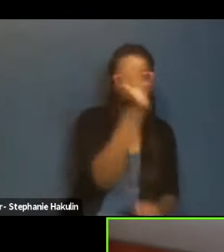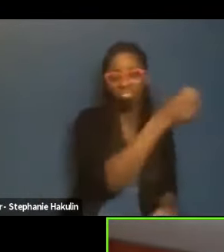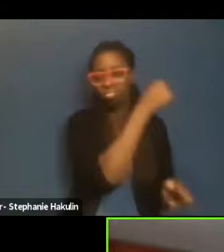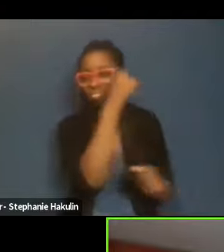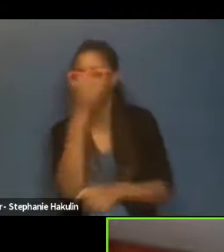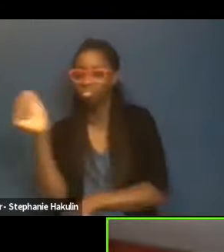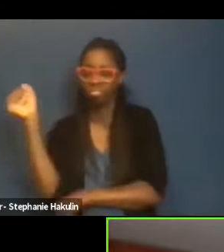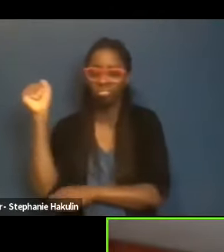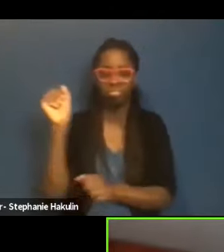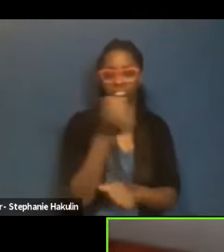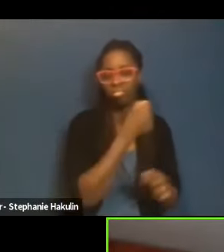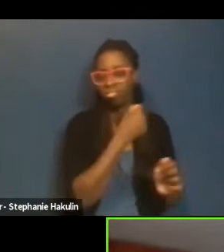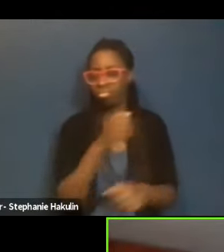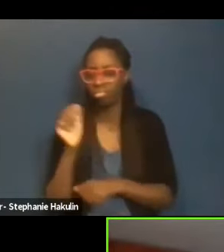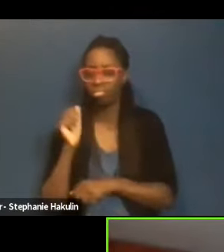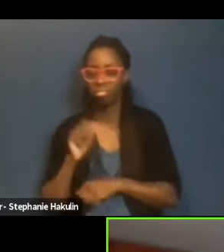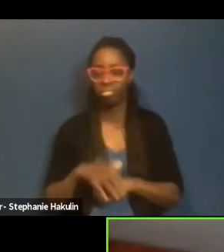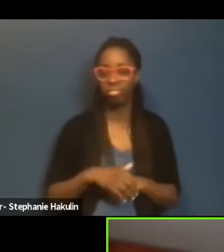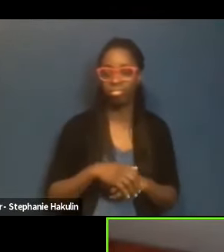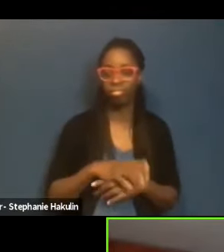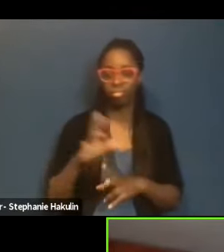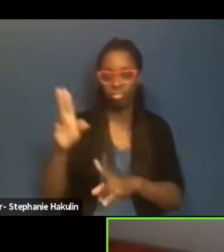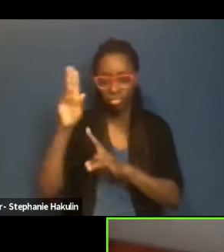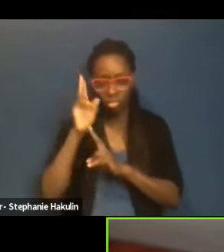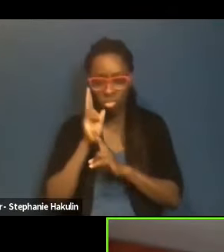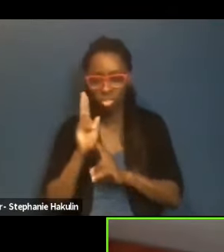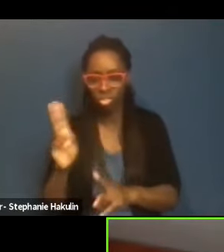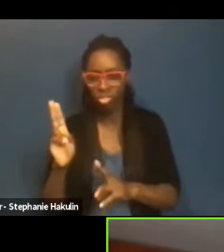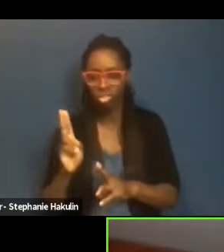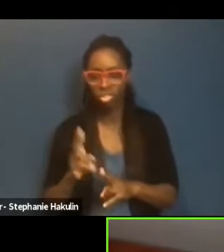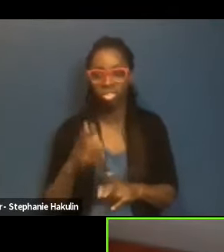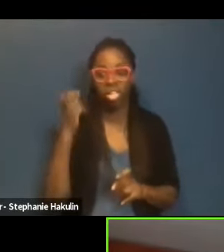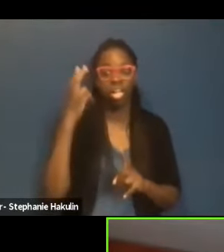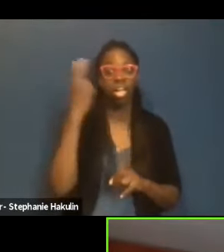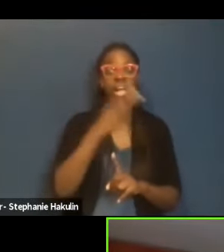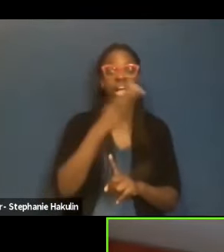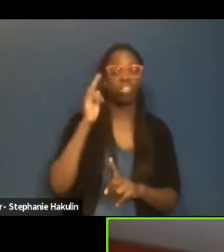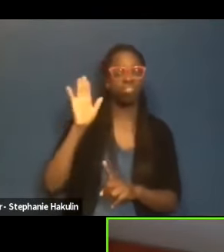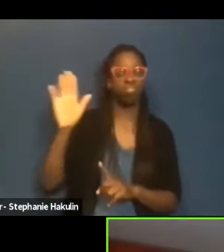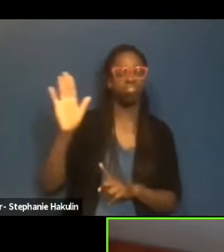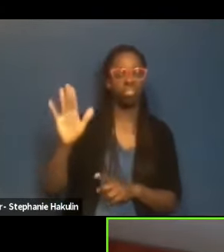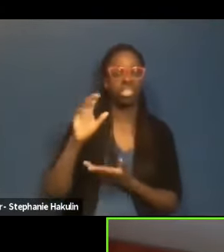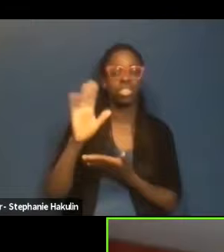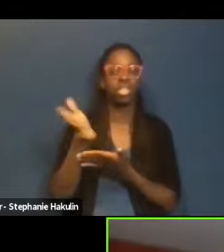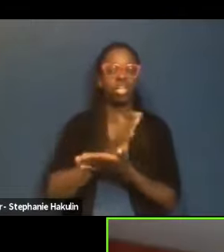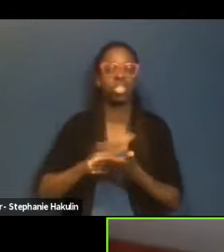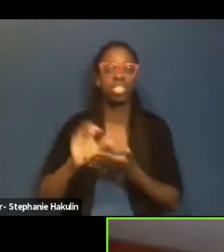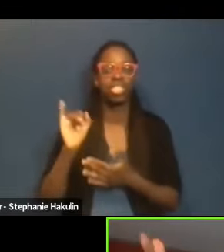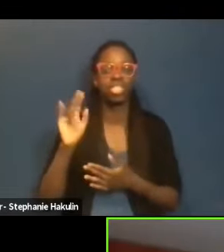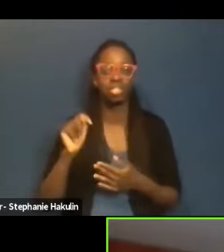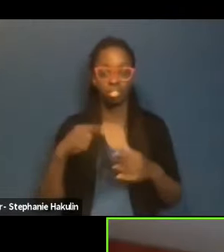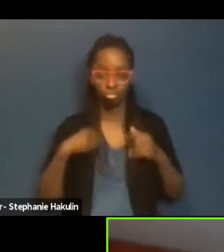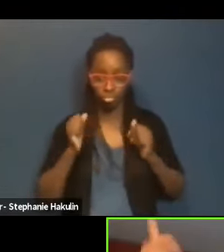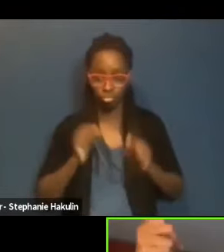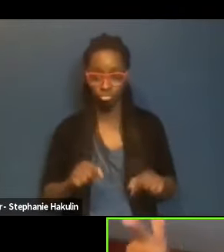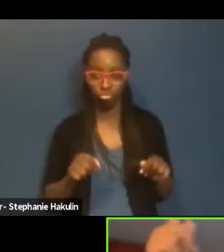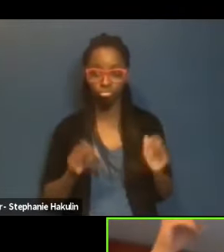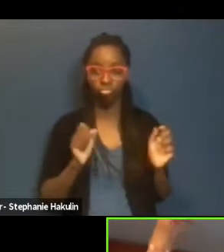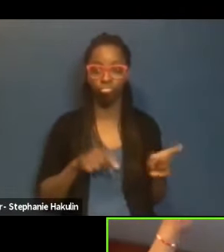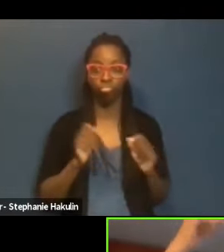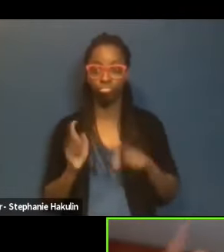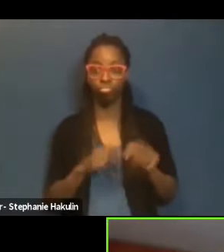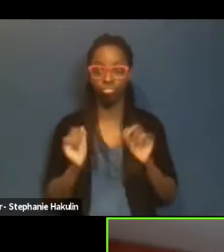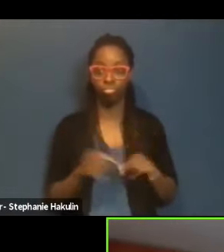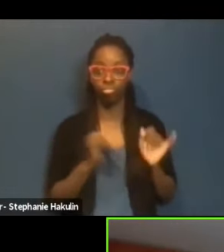the day even their naked tetas are a protest, nipples pointed to the sky like bullets, the choir of lungs unleashing, soy pata, soy puta,